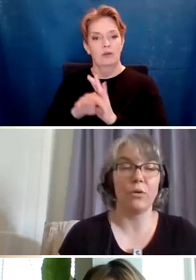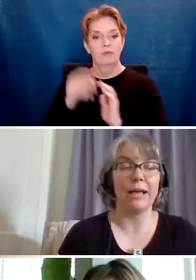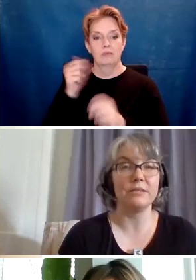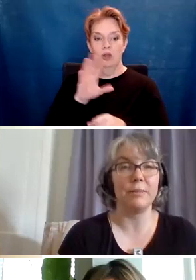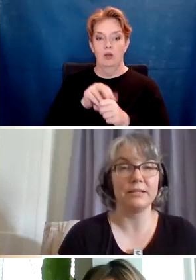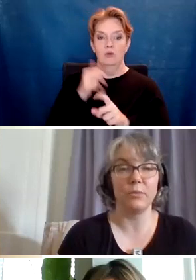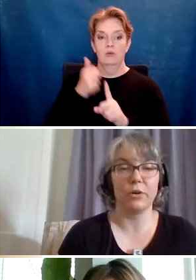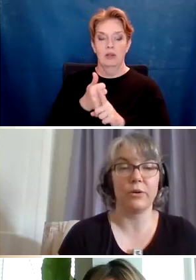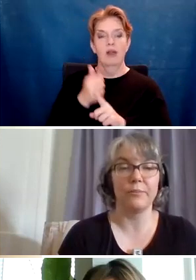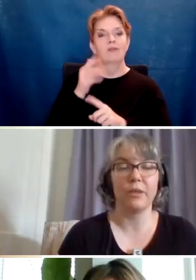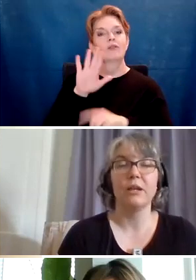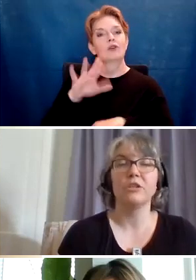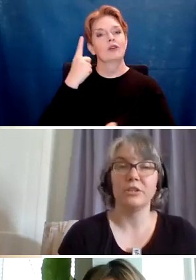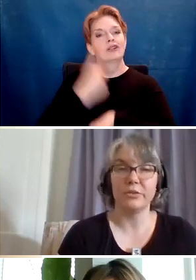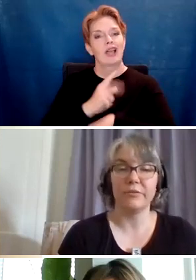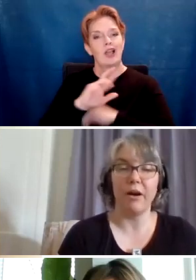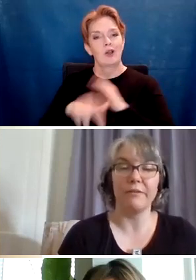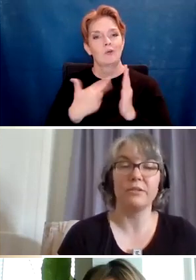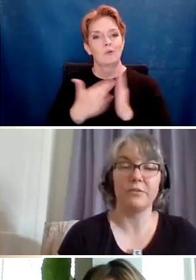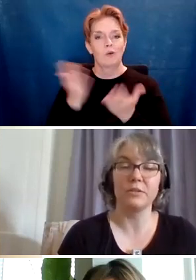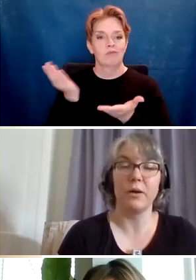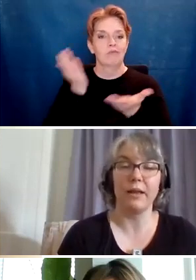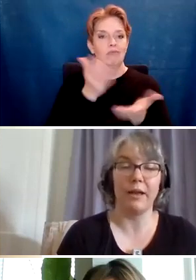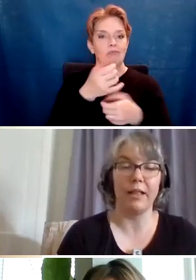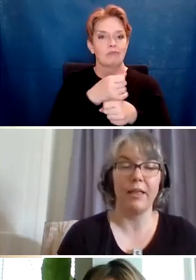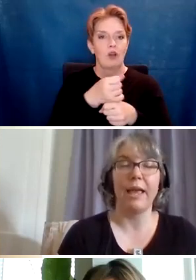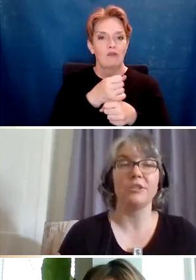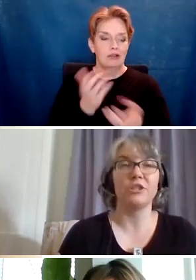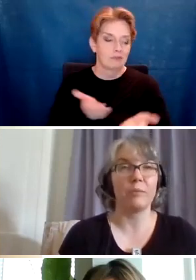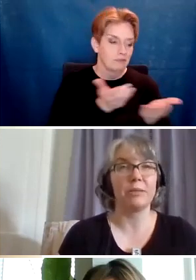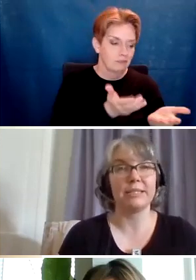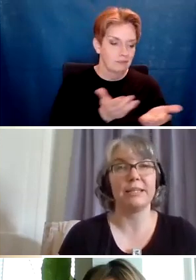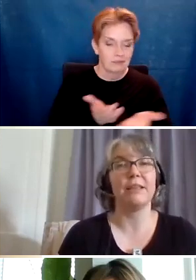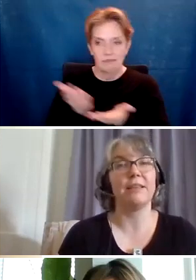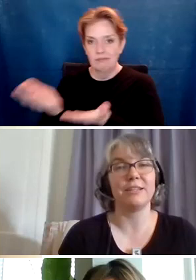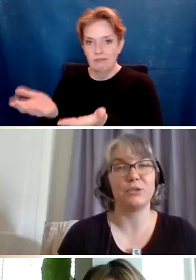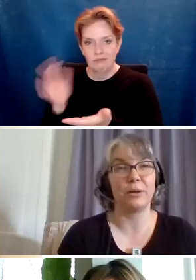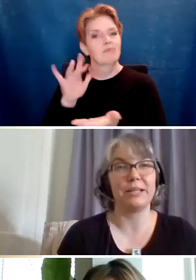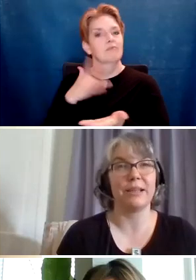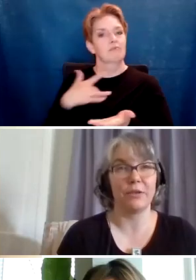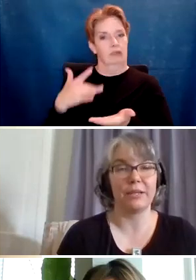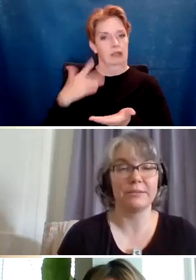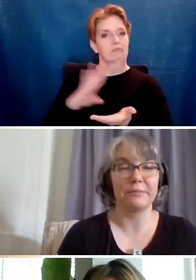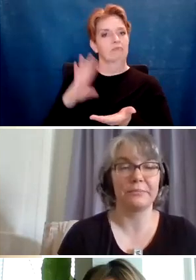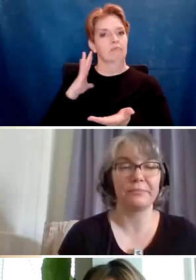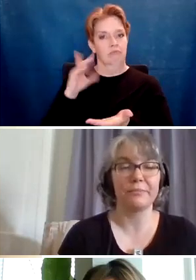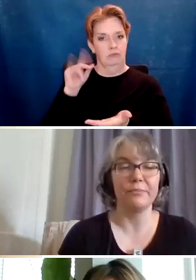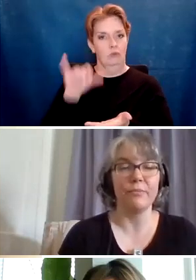daytime role as a domestic worker. She is serving coffee to Francois and Lyle, as she commonly did in the 1920s and